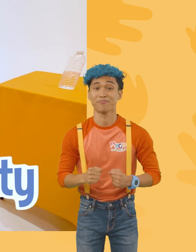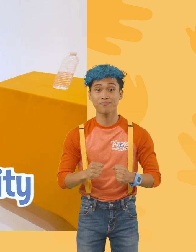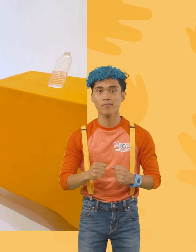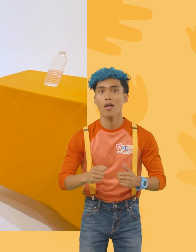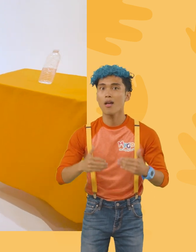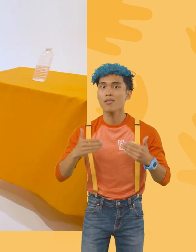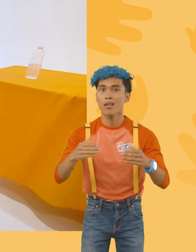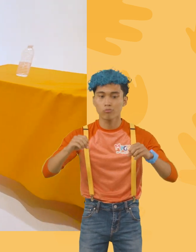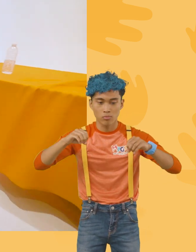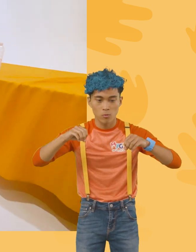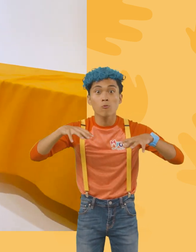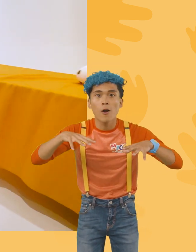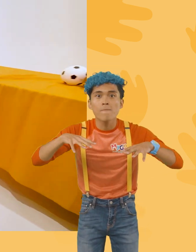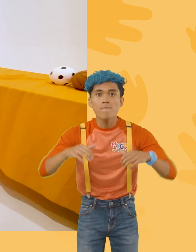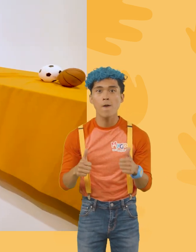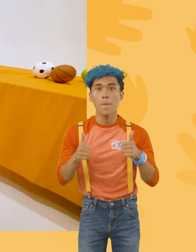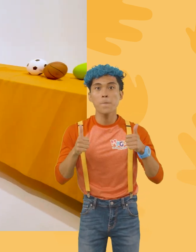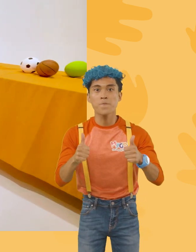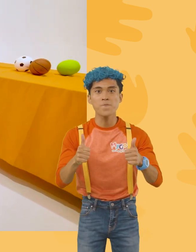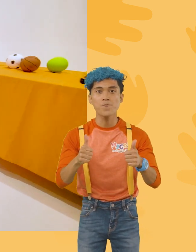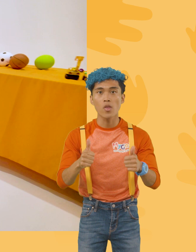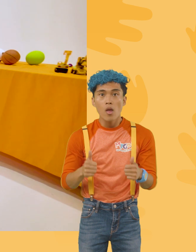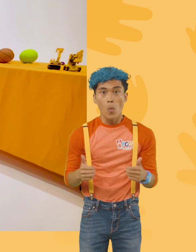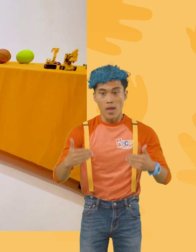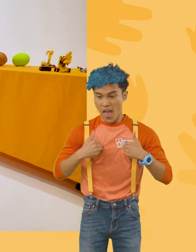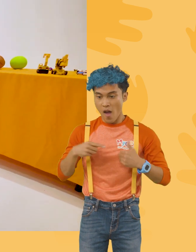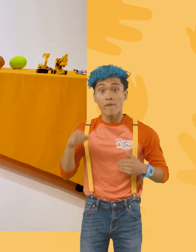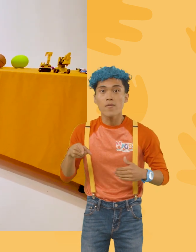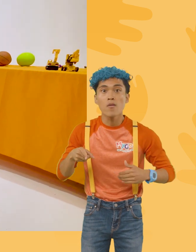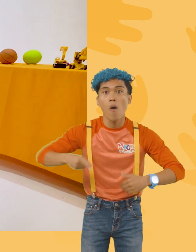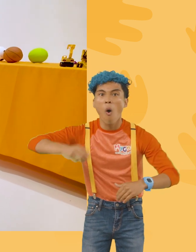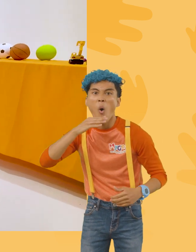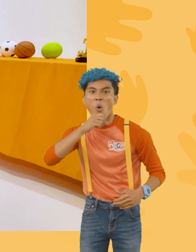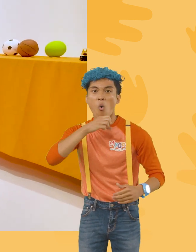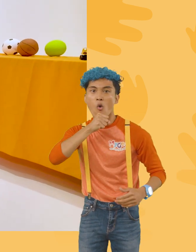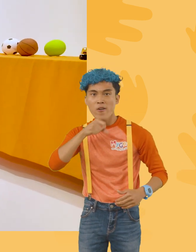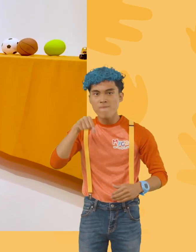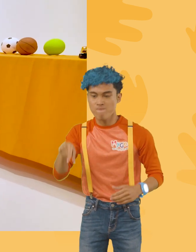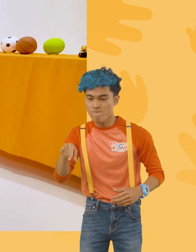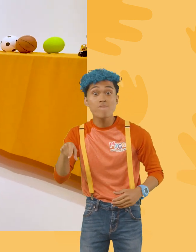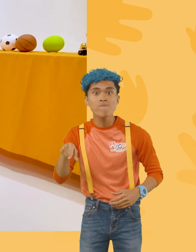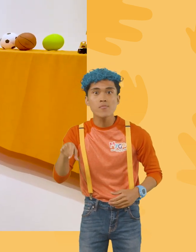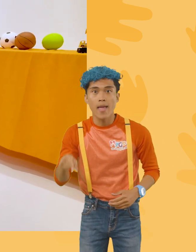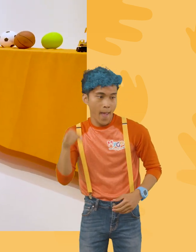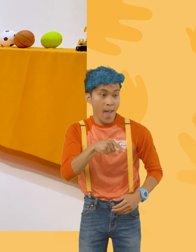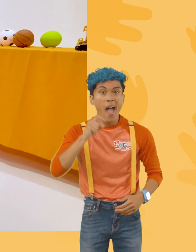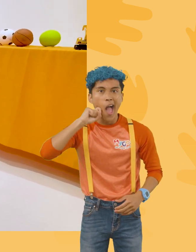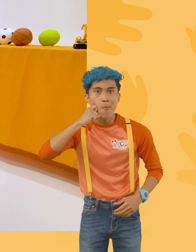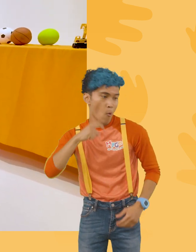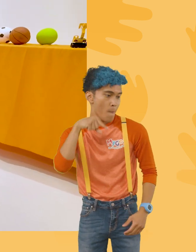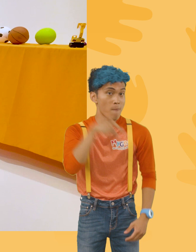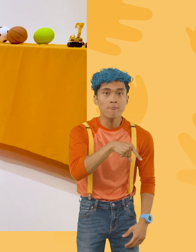So let's let these two items go. We have orange over here and